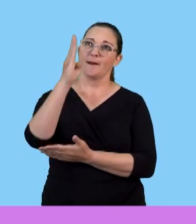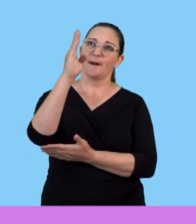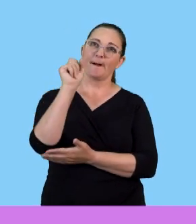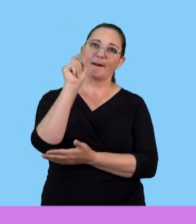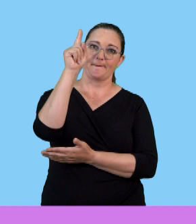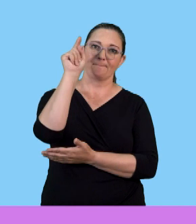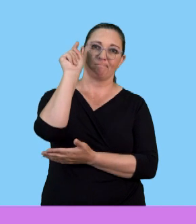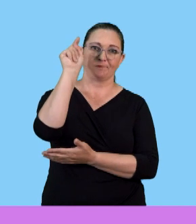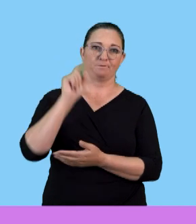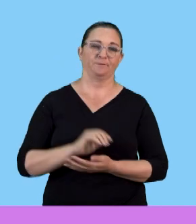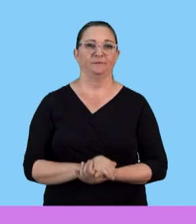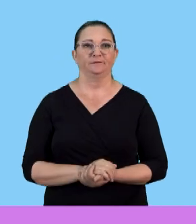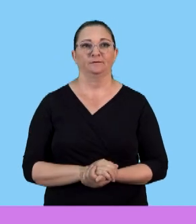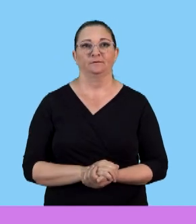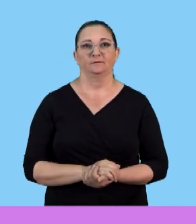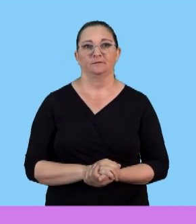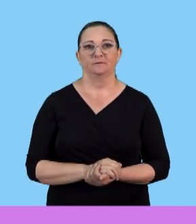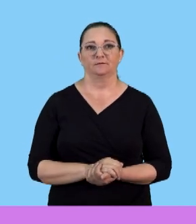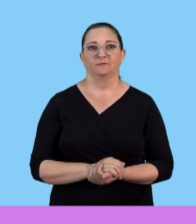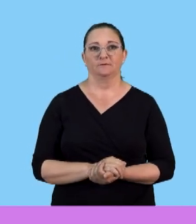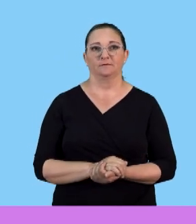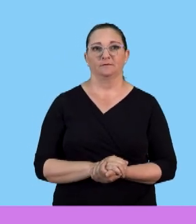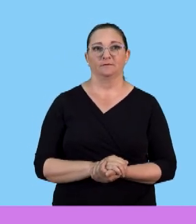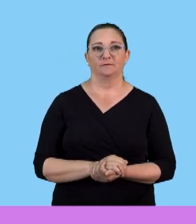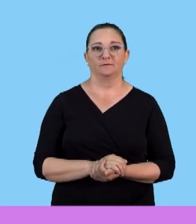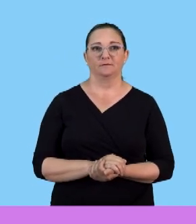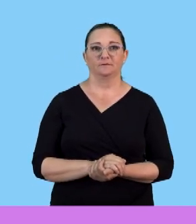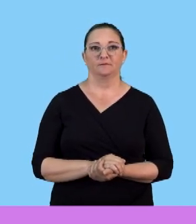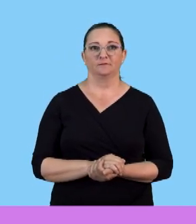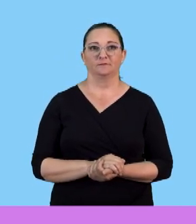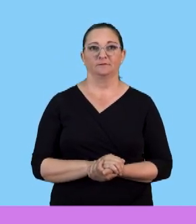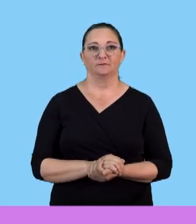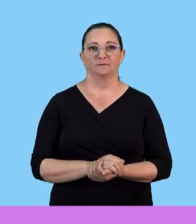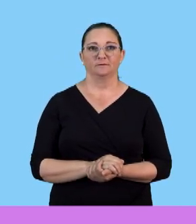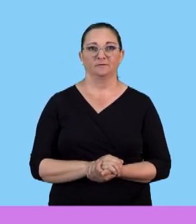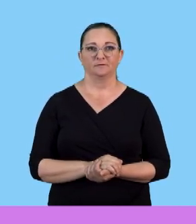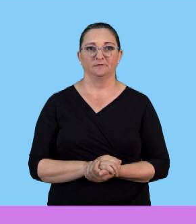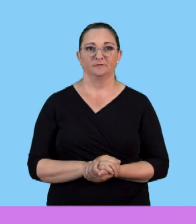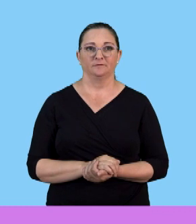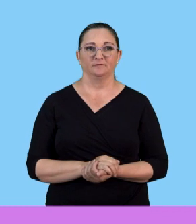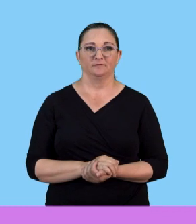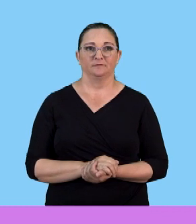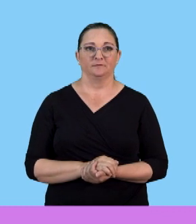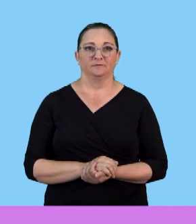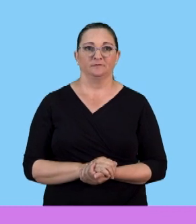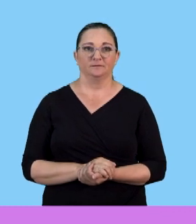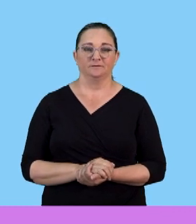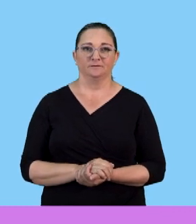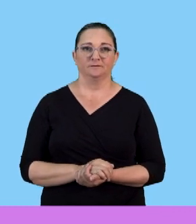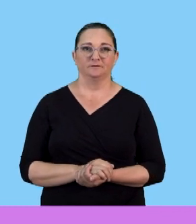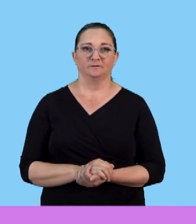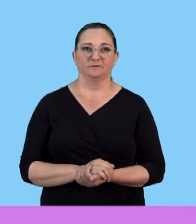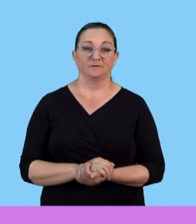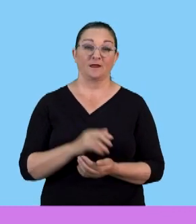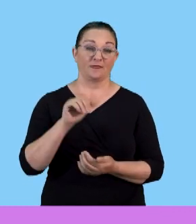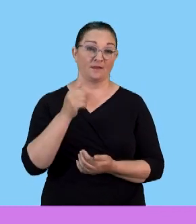also be up there. Let me just put it, sorry. Let me just put it somewhere here.